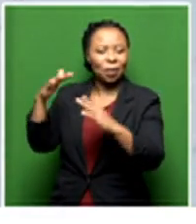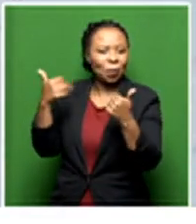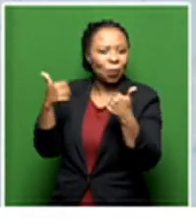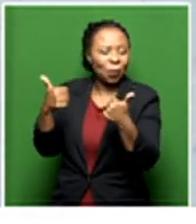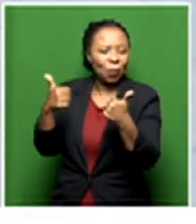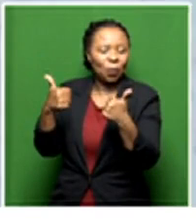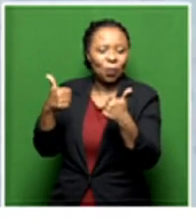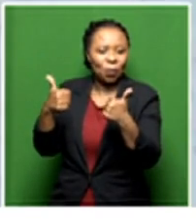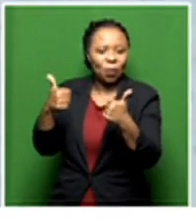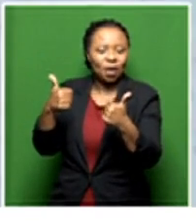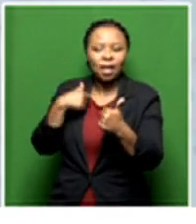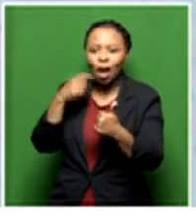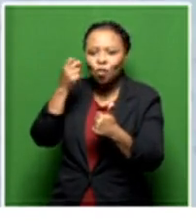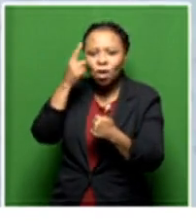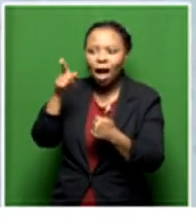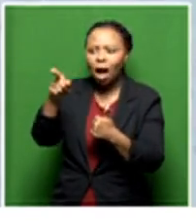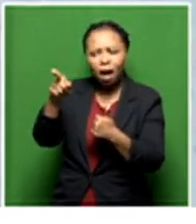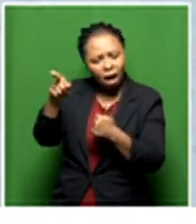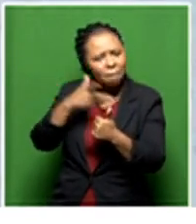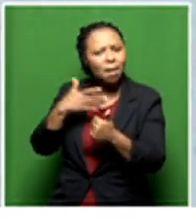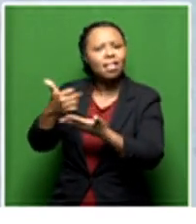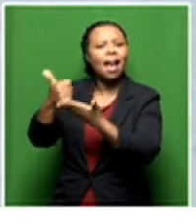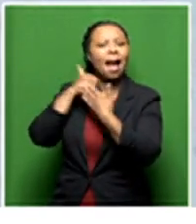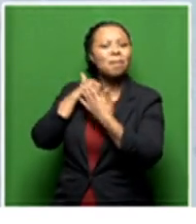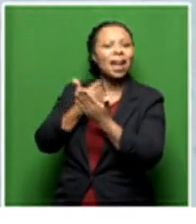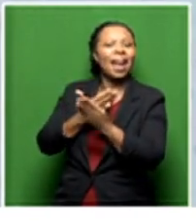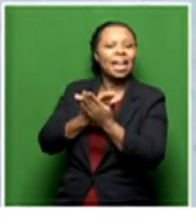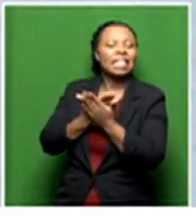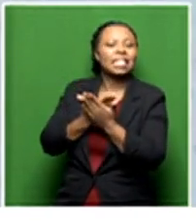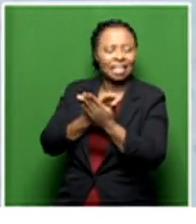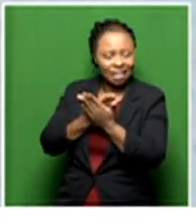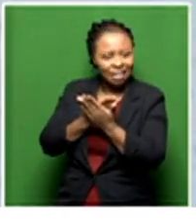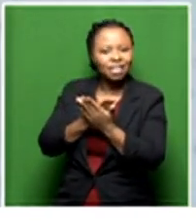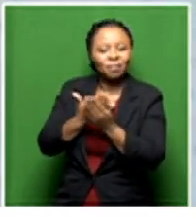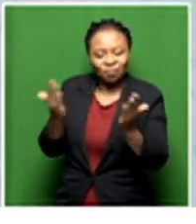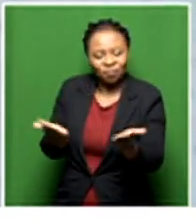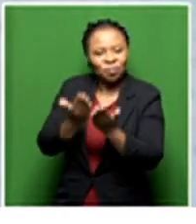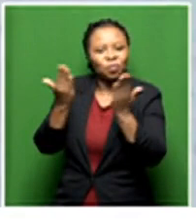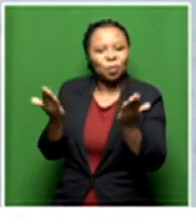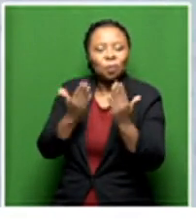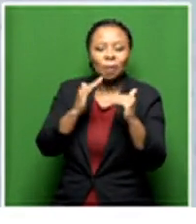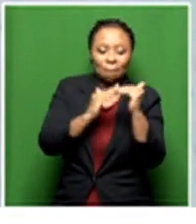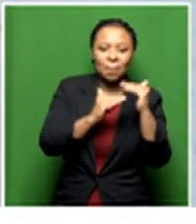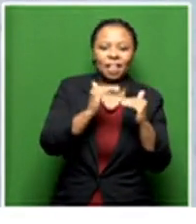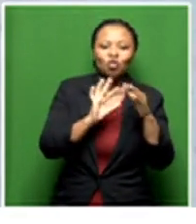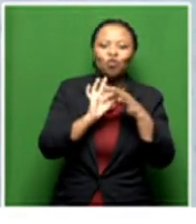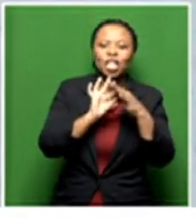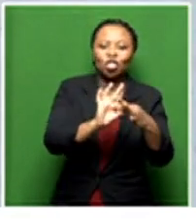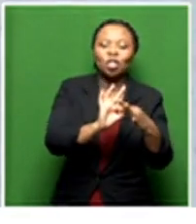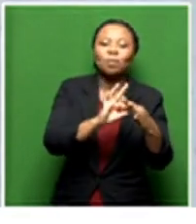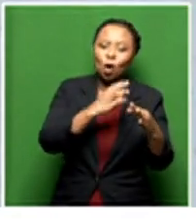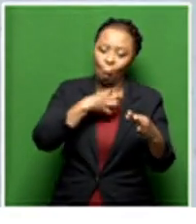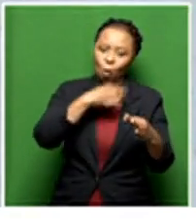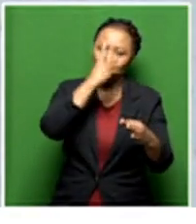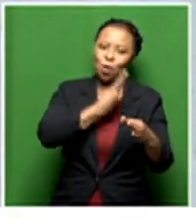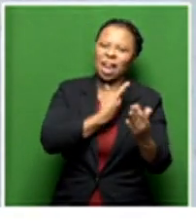I realized that she can help me and equip me on how to mend my relationship with my own